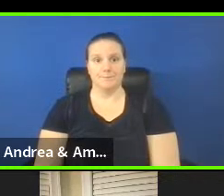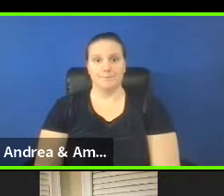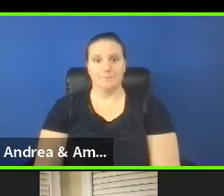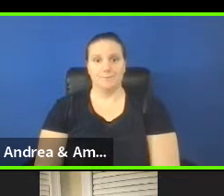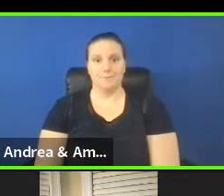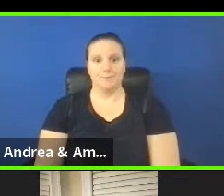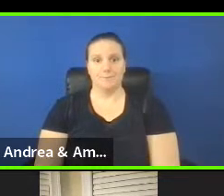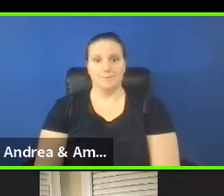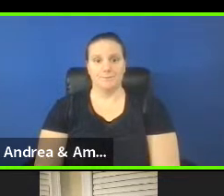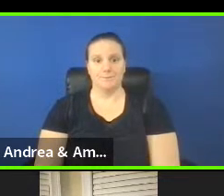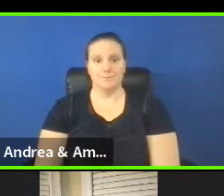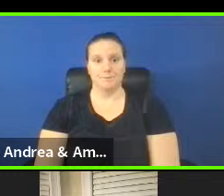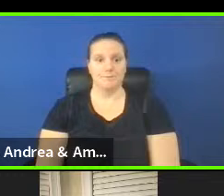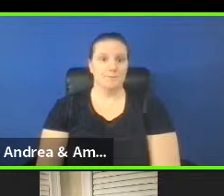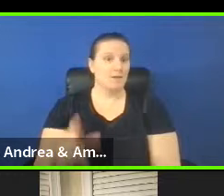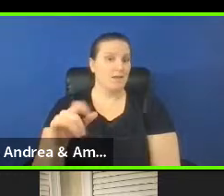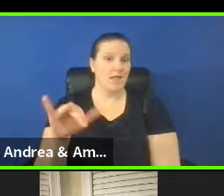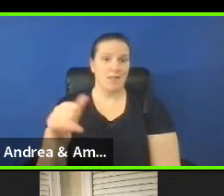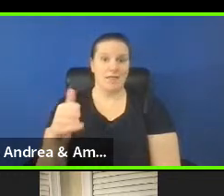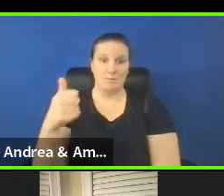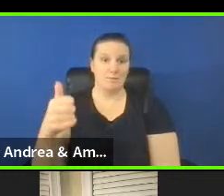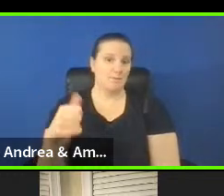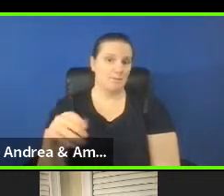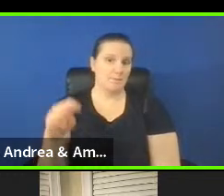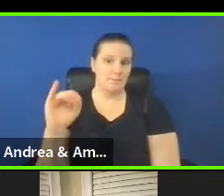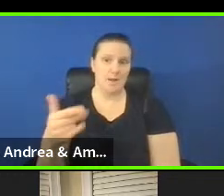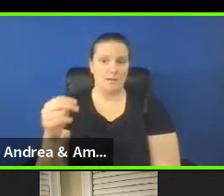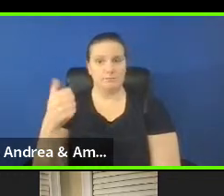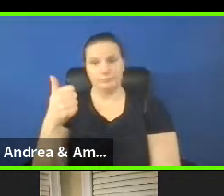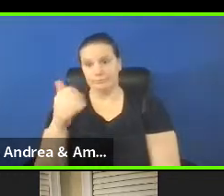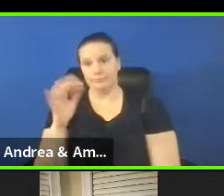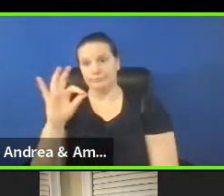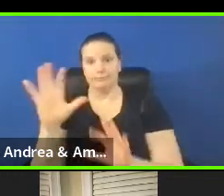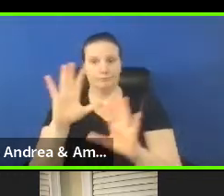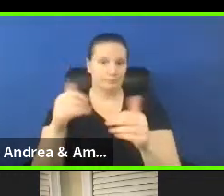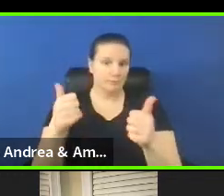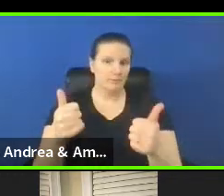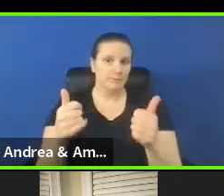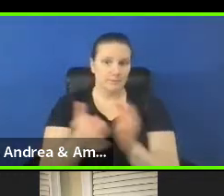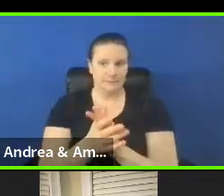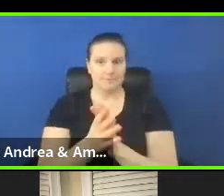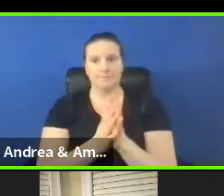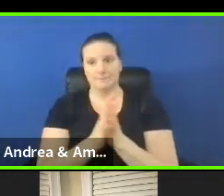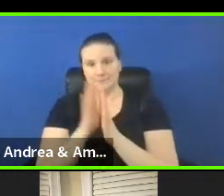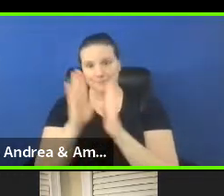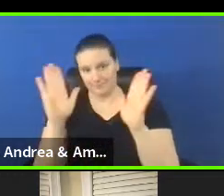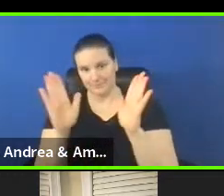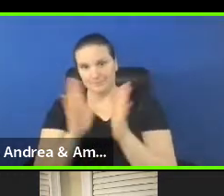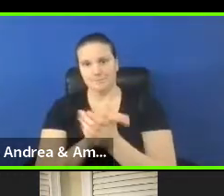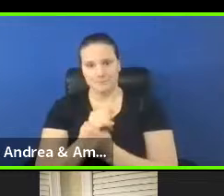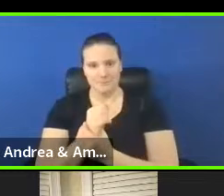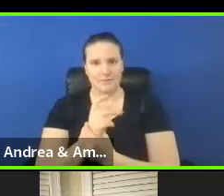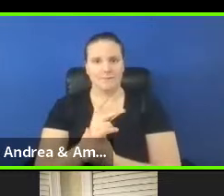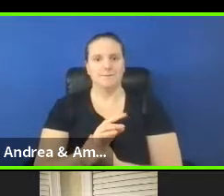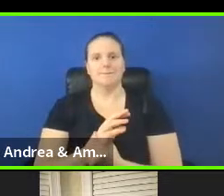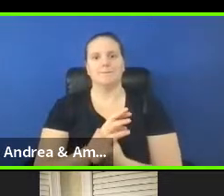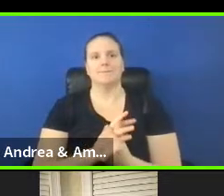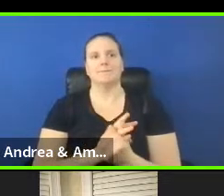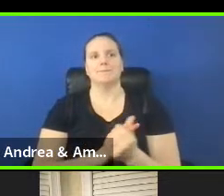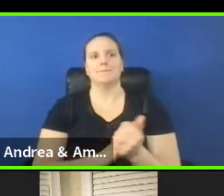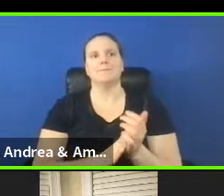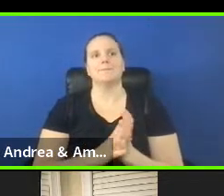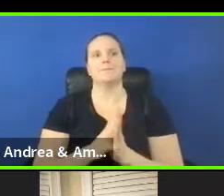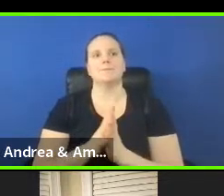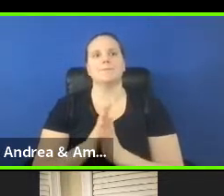So Lily gives a thumbs up and Meg gives a hand motion, a thumbs up. Okay. Okay.